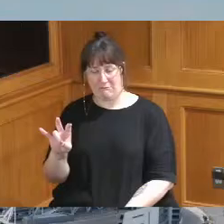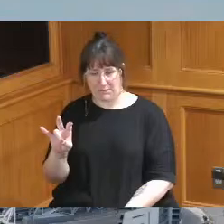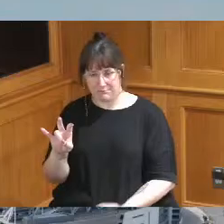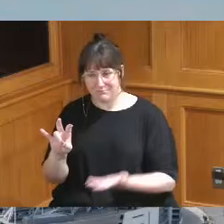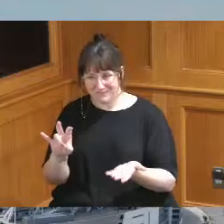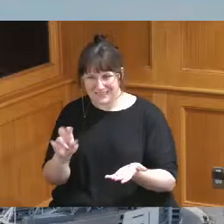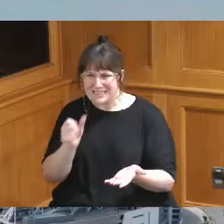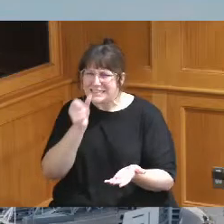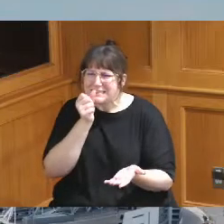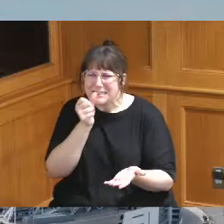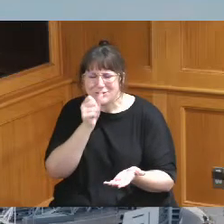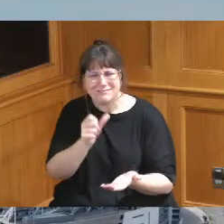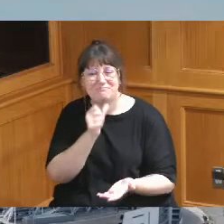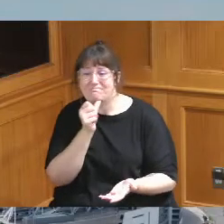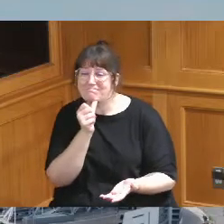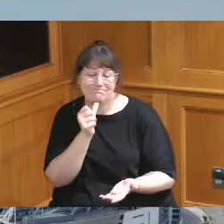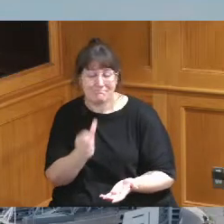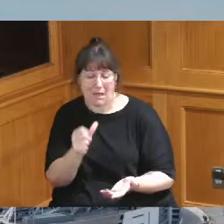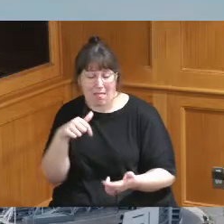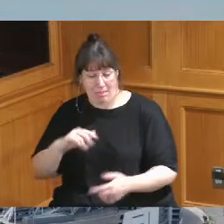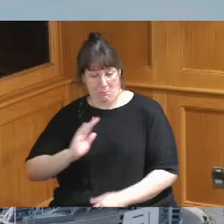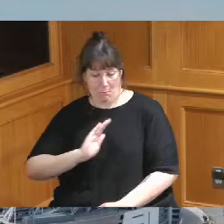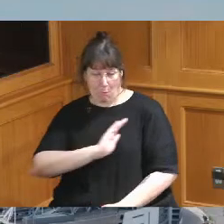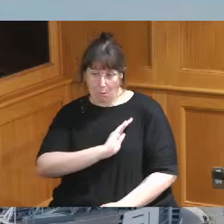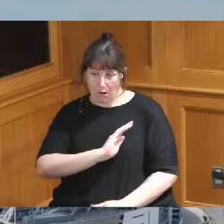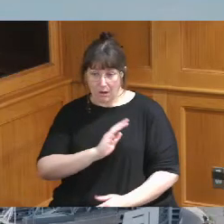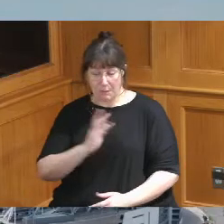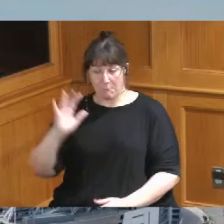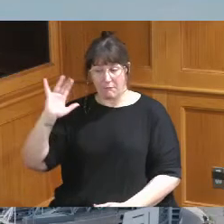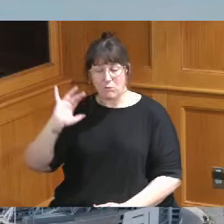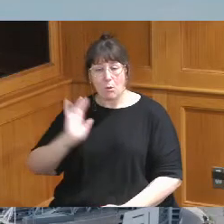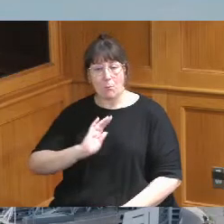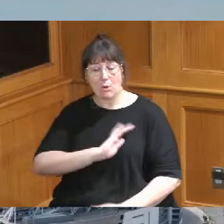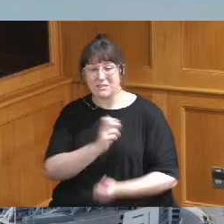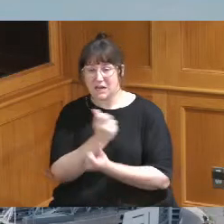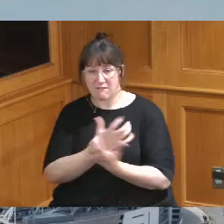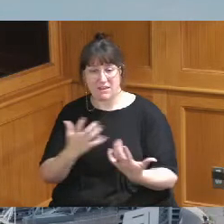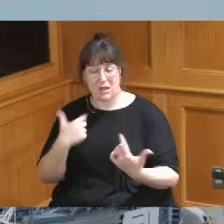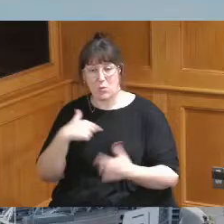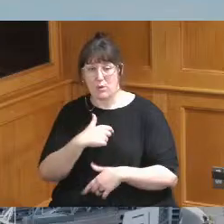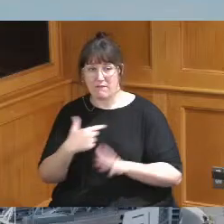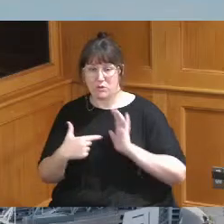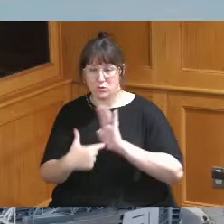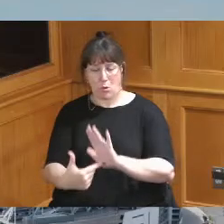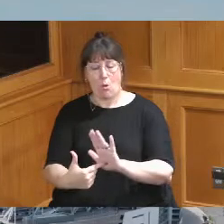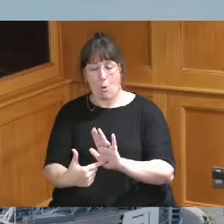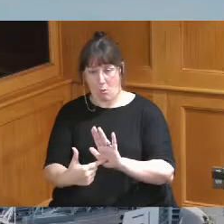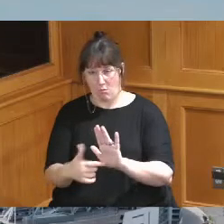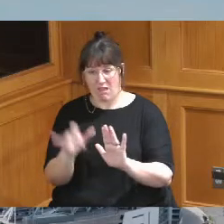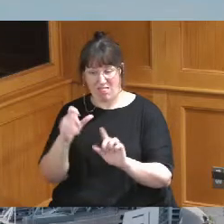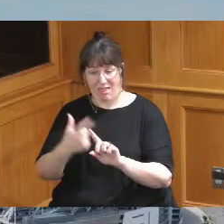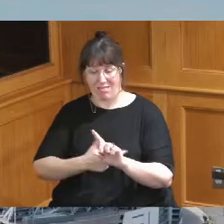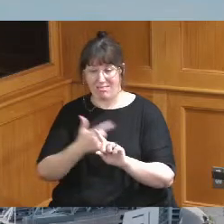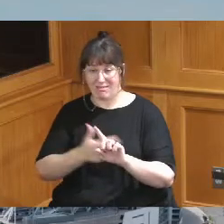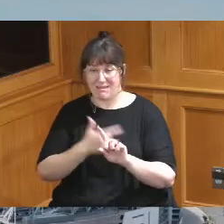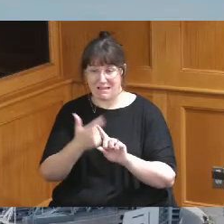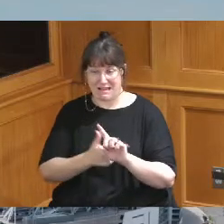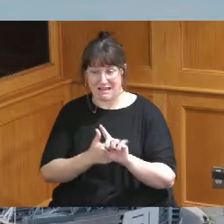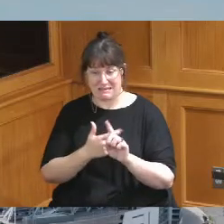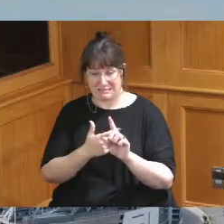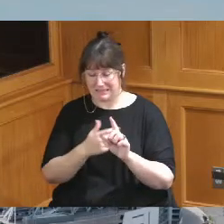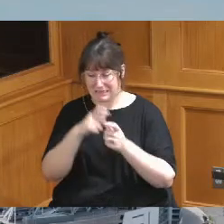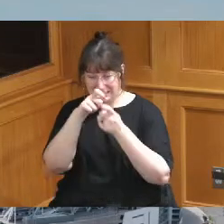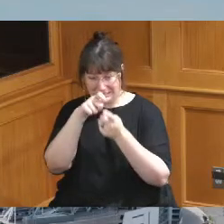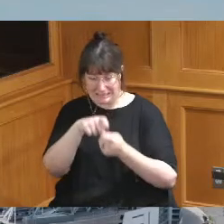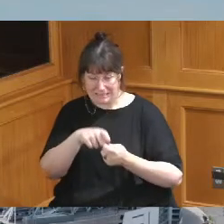any secret that this board, prior boards, have all indicated that there were provisions of that lease that